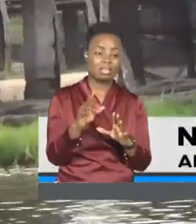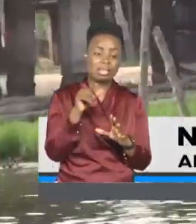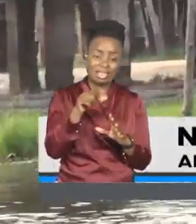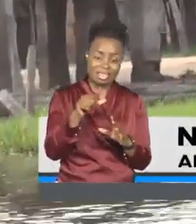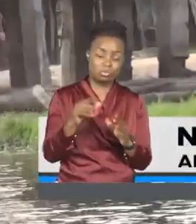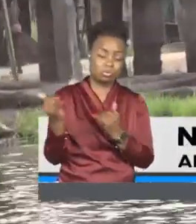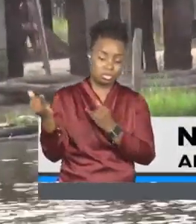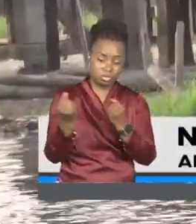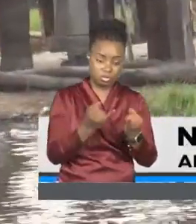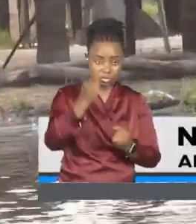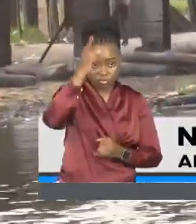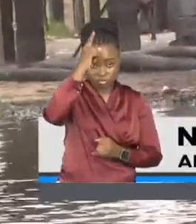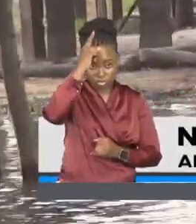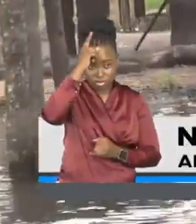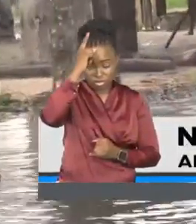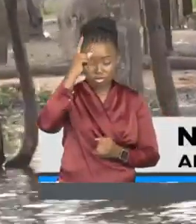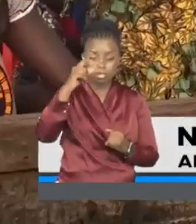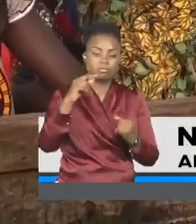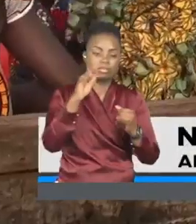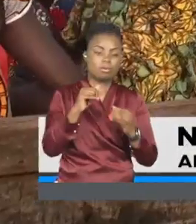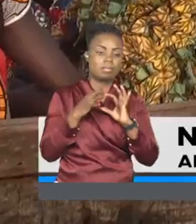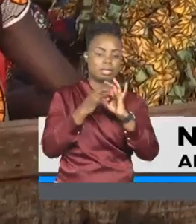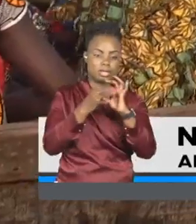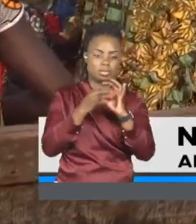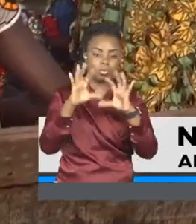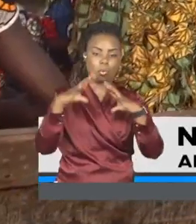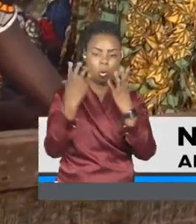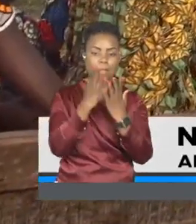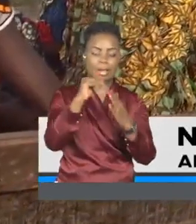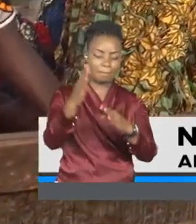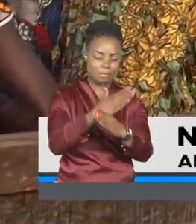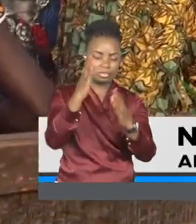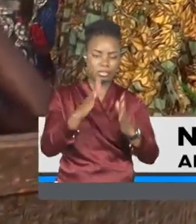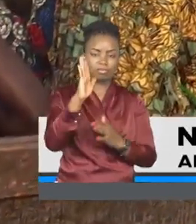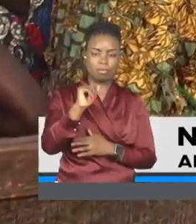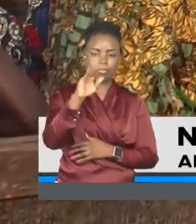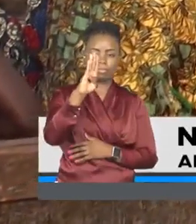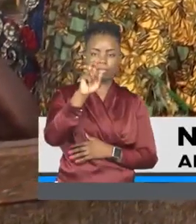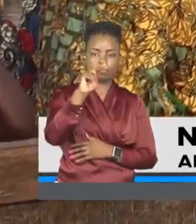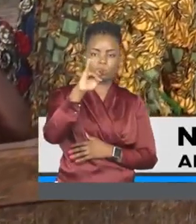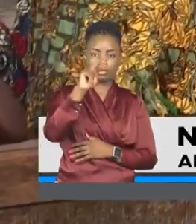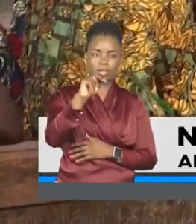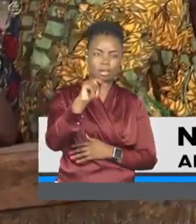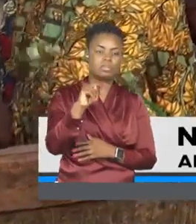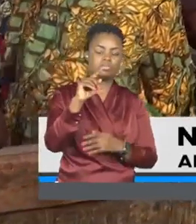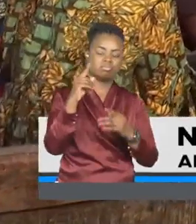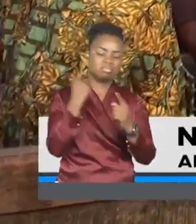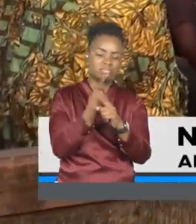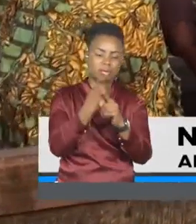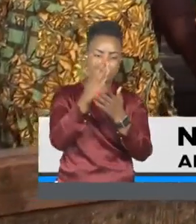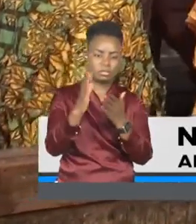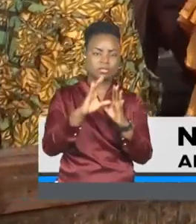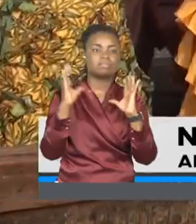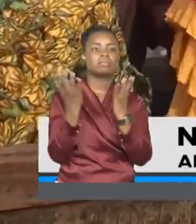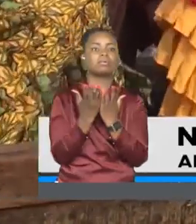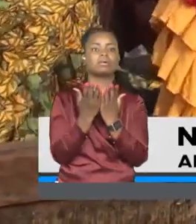introduced to villages often isolated from the cultural world by musicians from Benin, who had toured various parts of the world performing. Henri